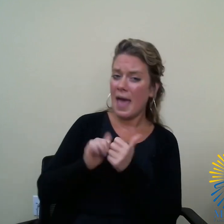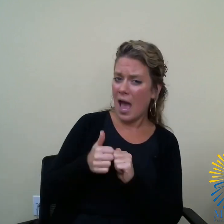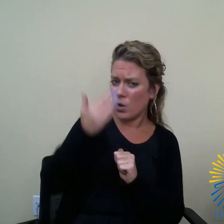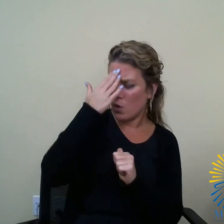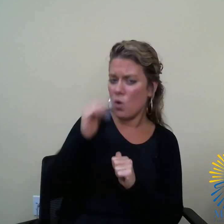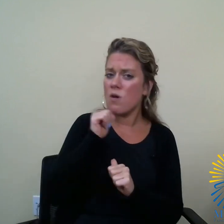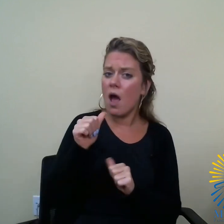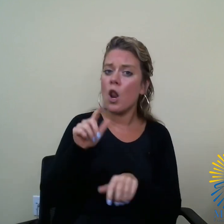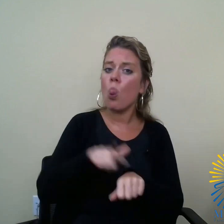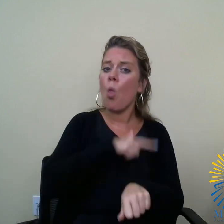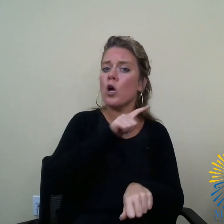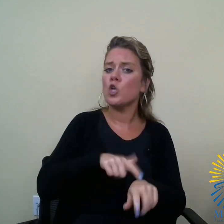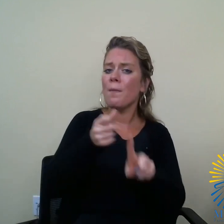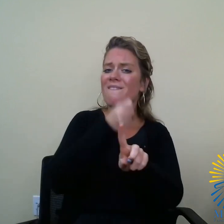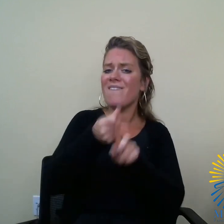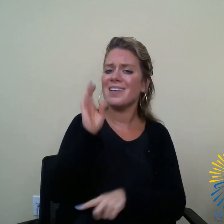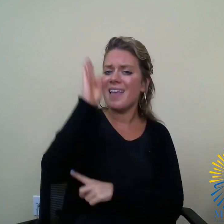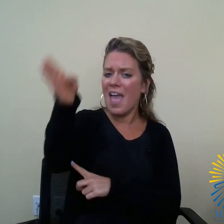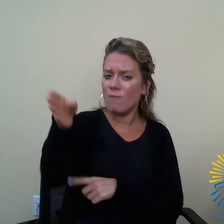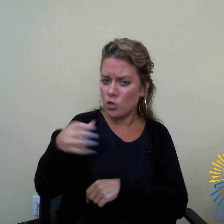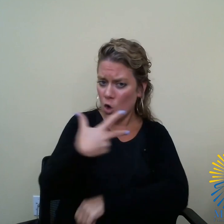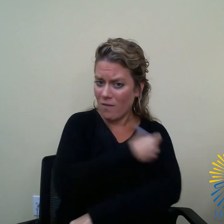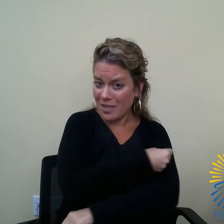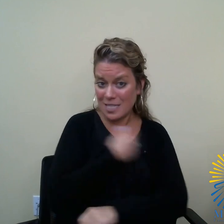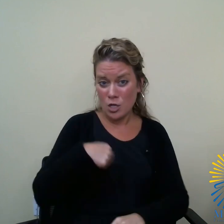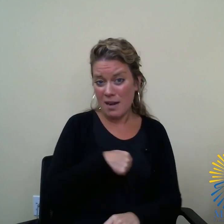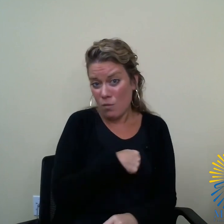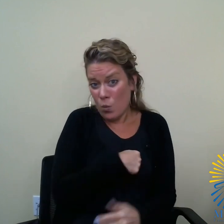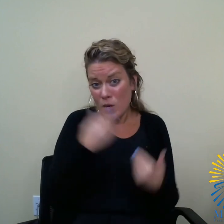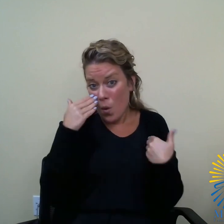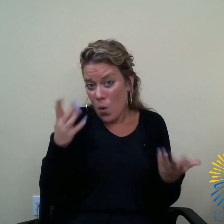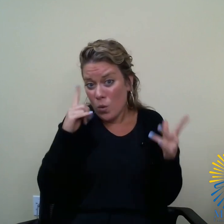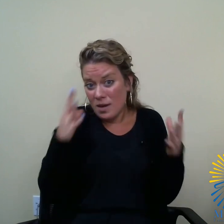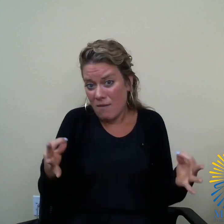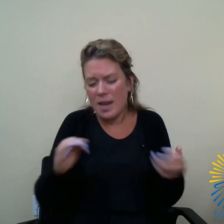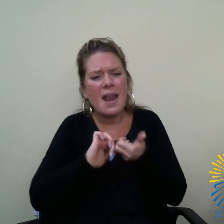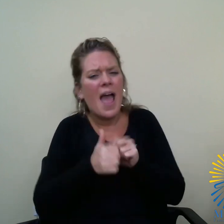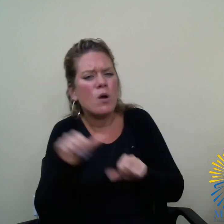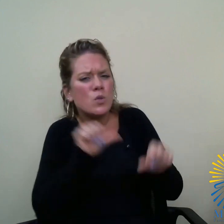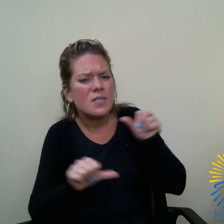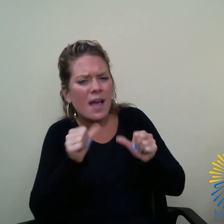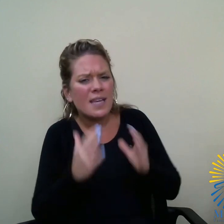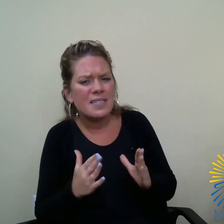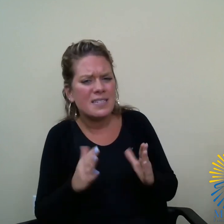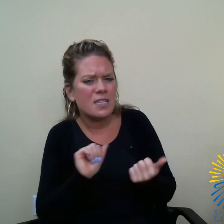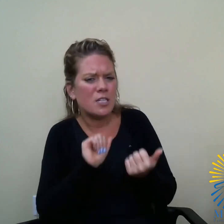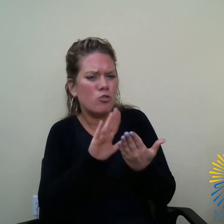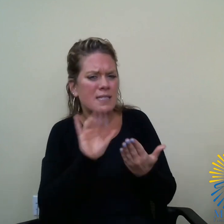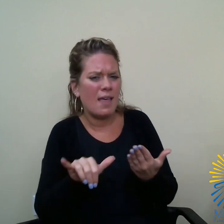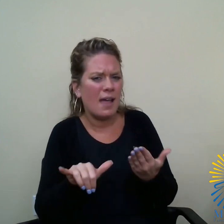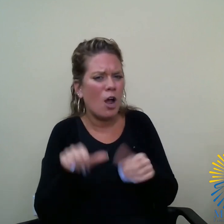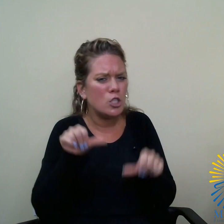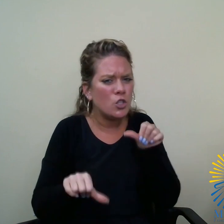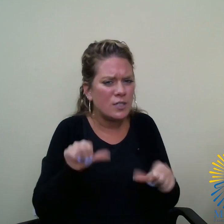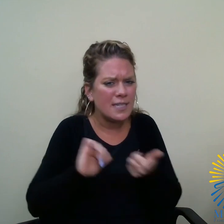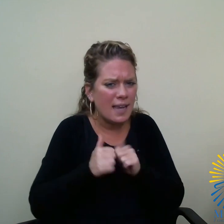effects after COVID vaccination? If we can't be sure, how are scientists dealing with this uncertainty? Well,